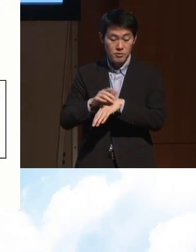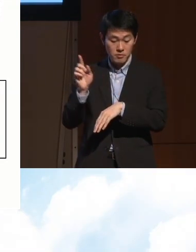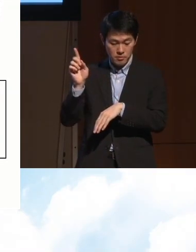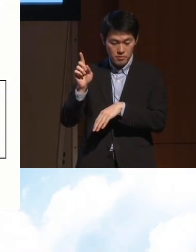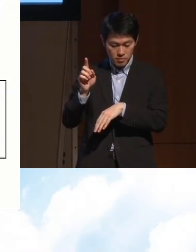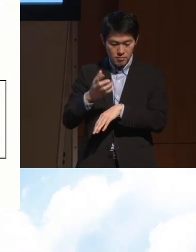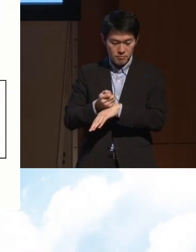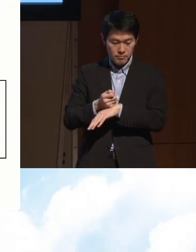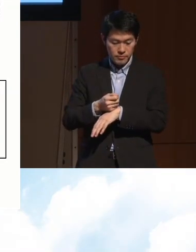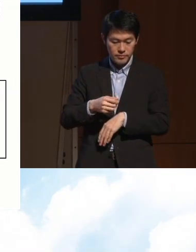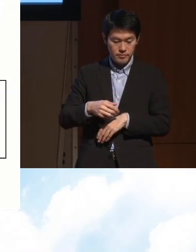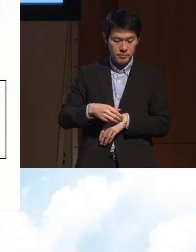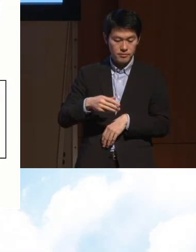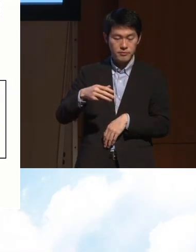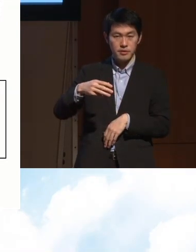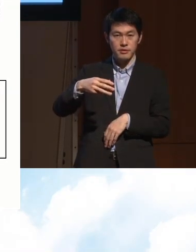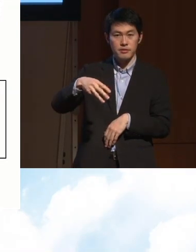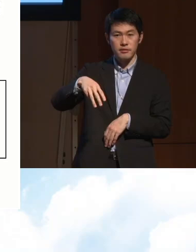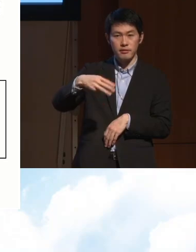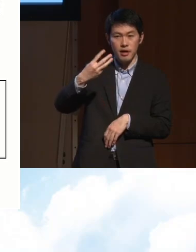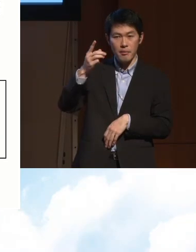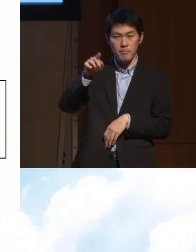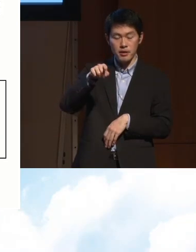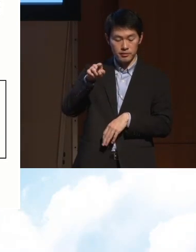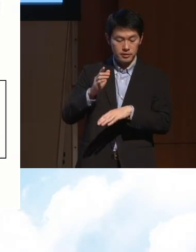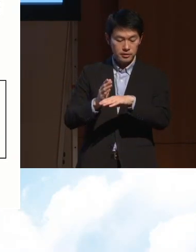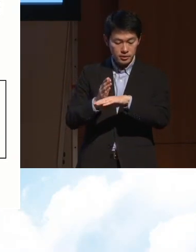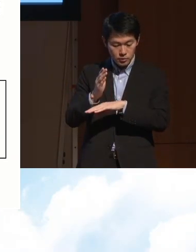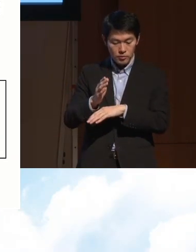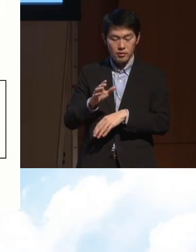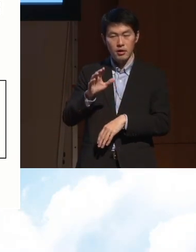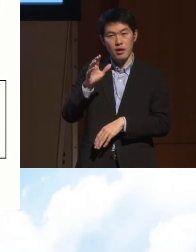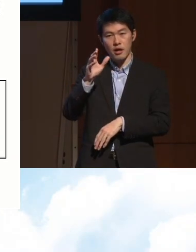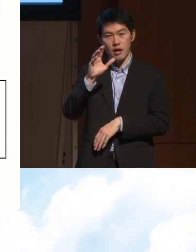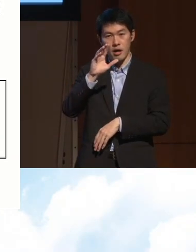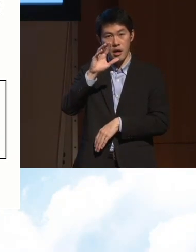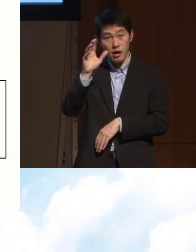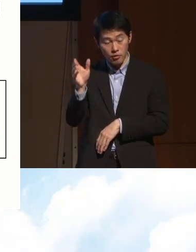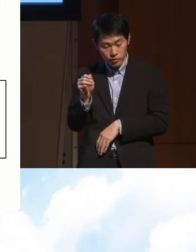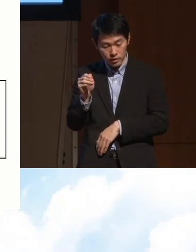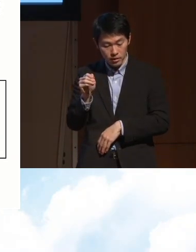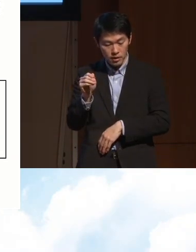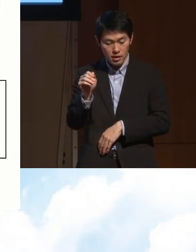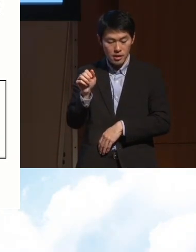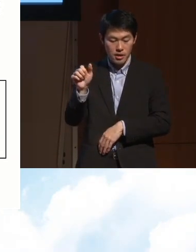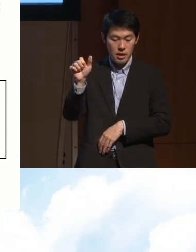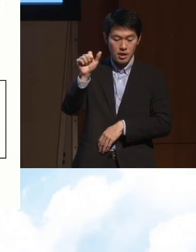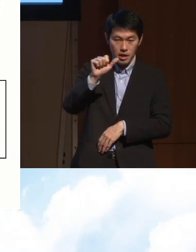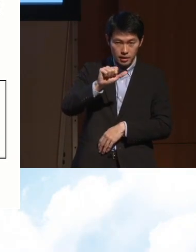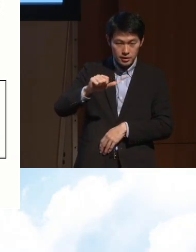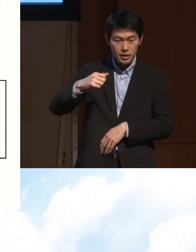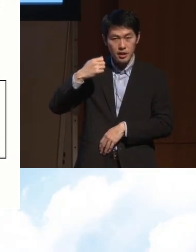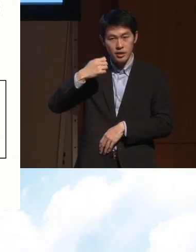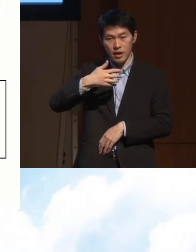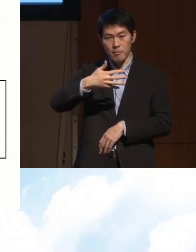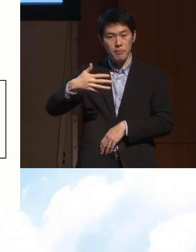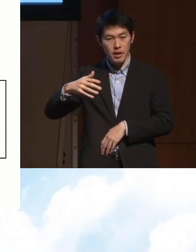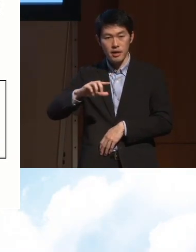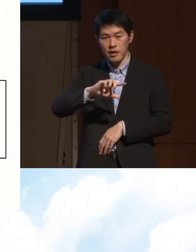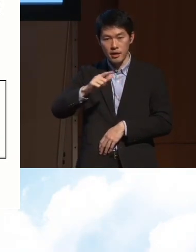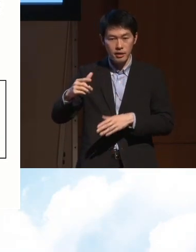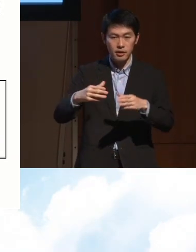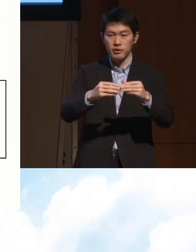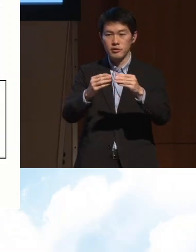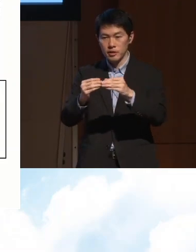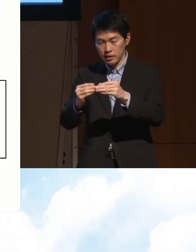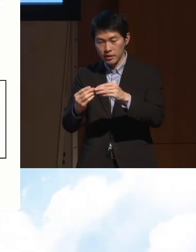from the African, Asian, and South American countries participate And